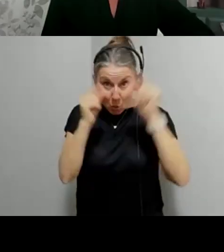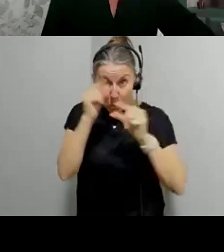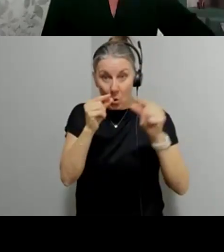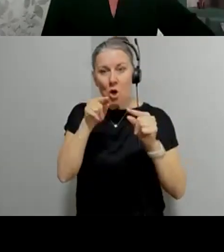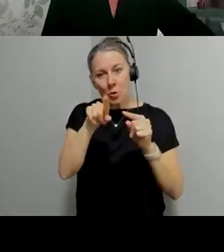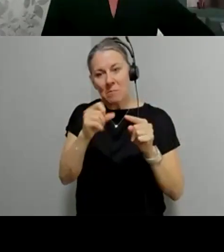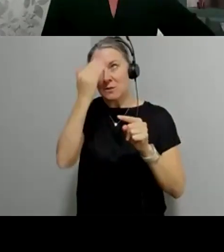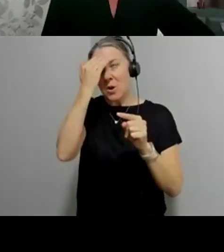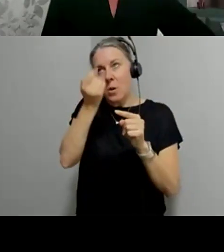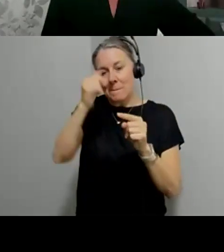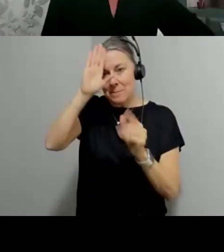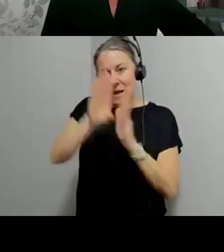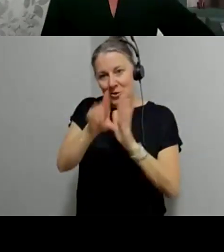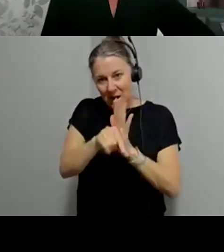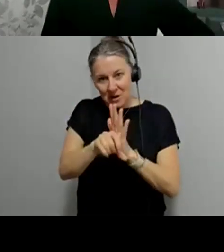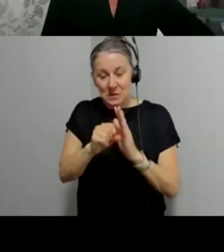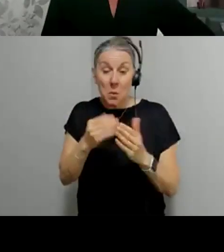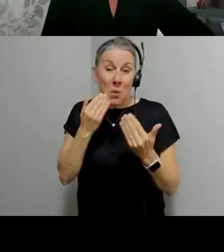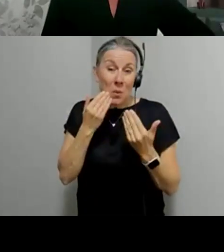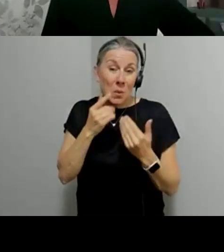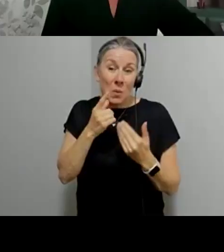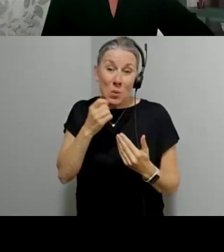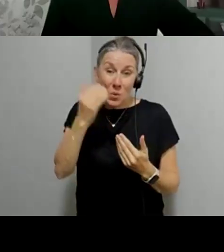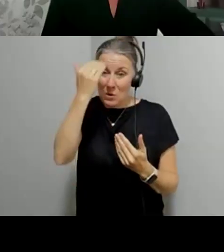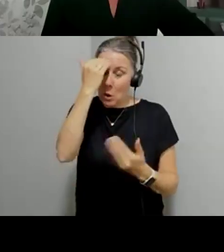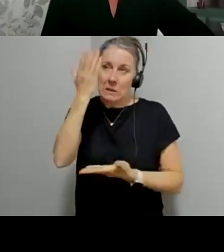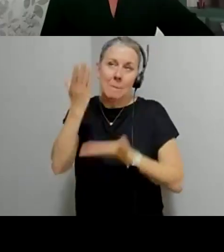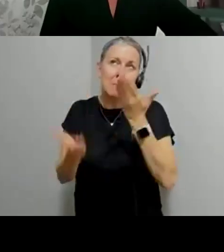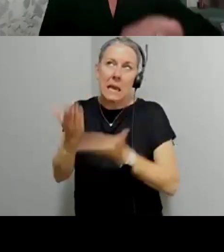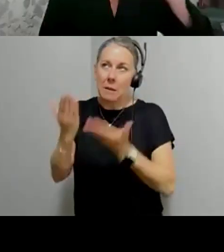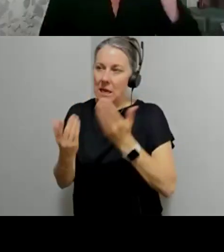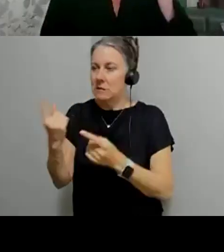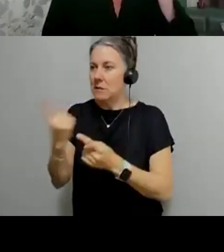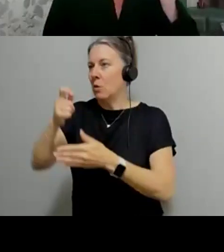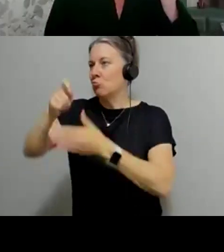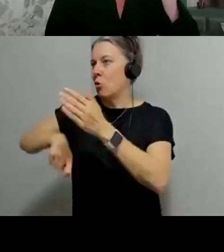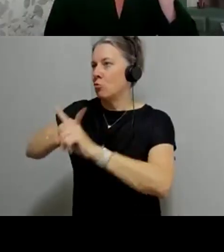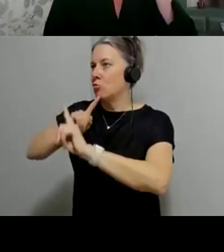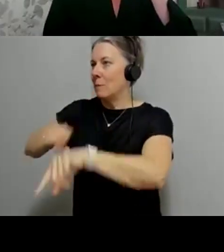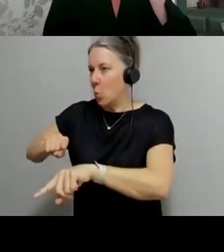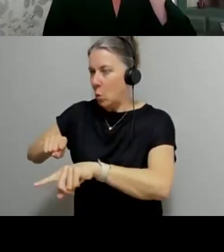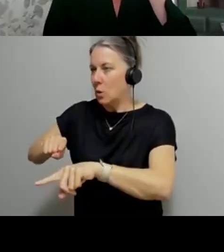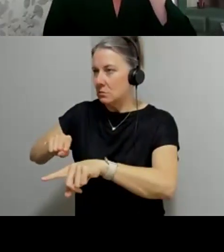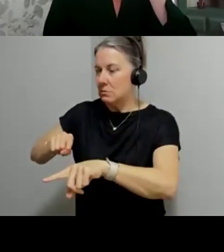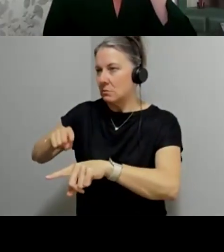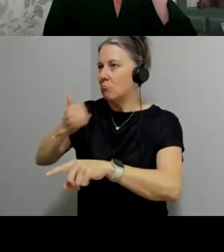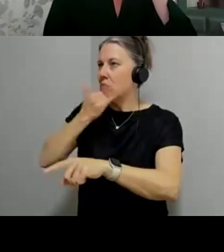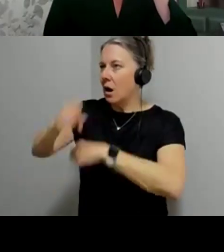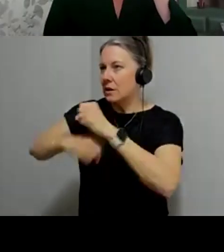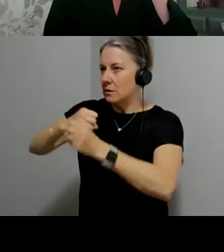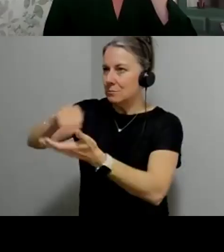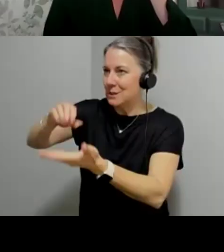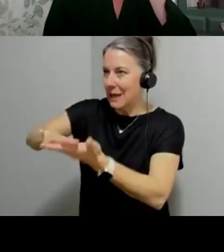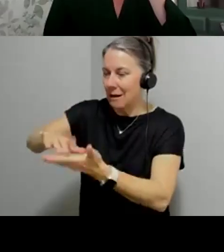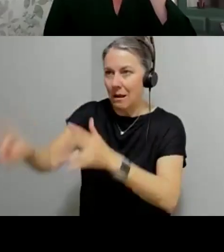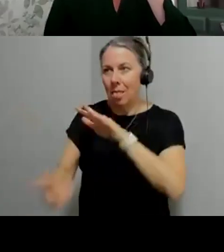that. So who knows? Maybe somebody wrote a report that had the wrong years in it and it came up on AI. Who knows? But there's a cautiousness